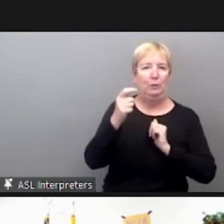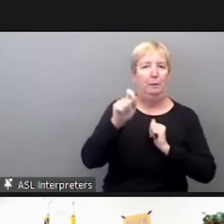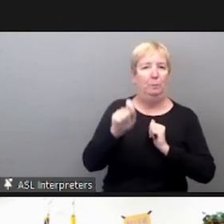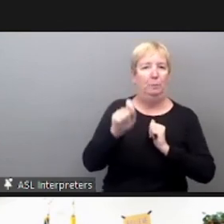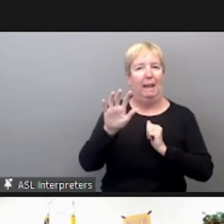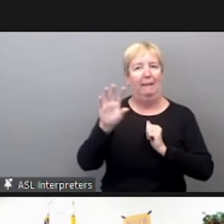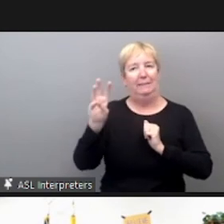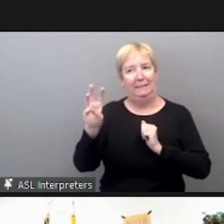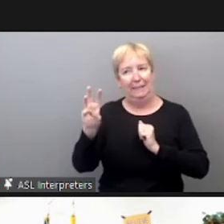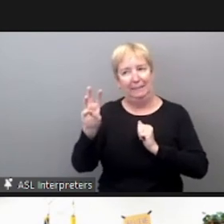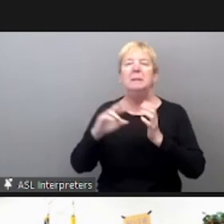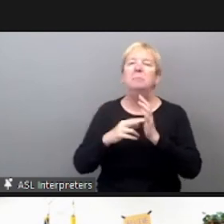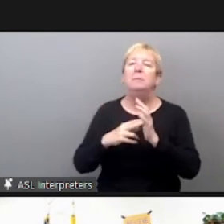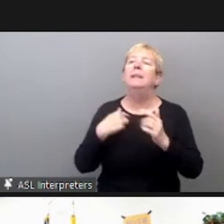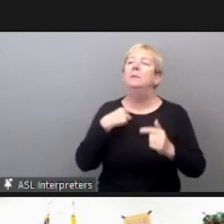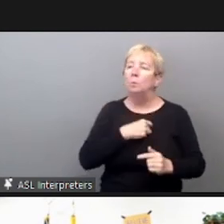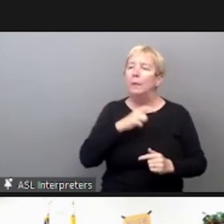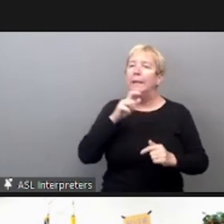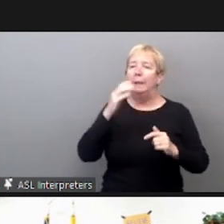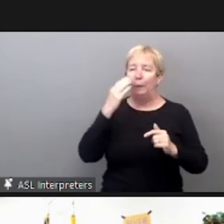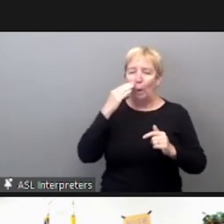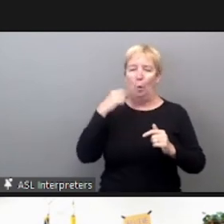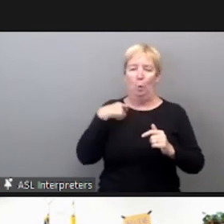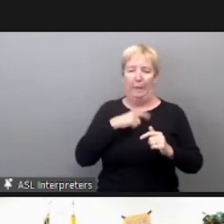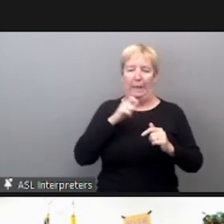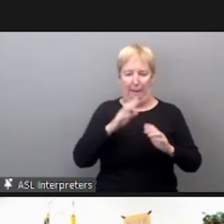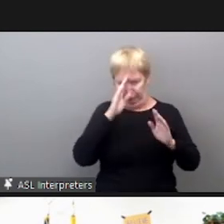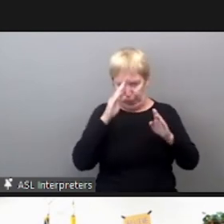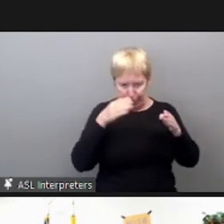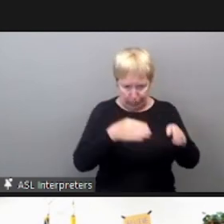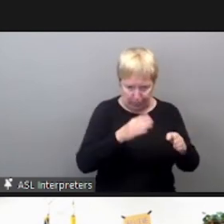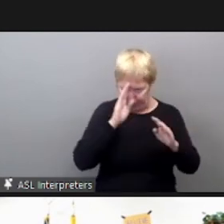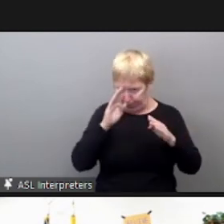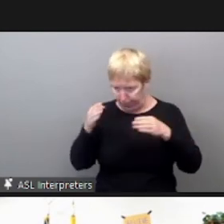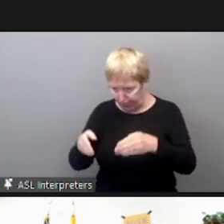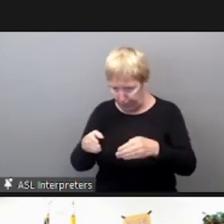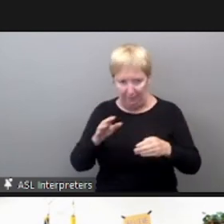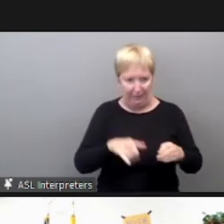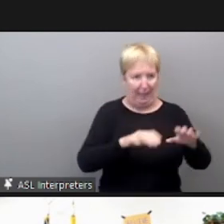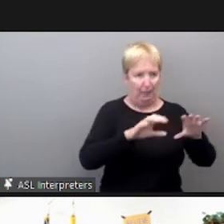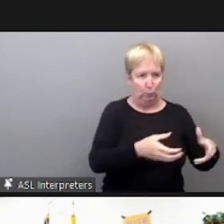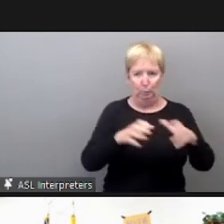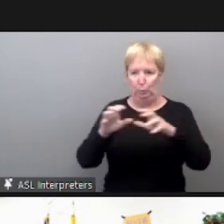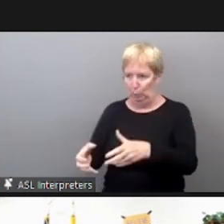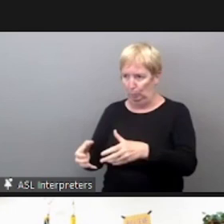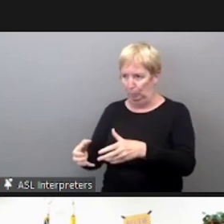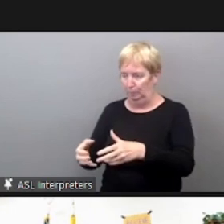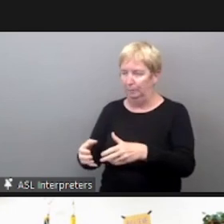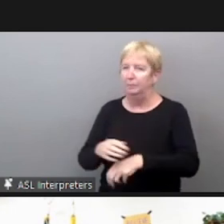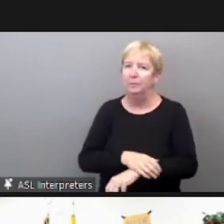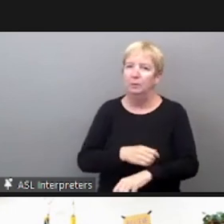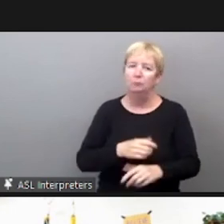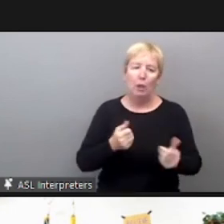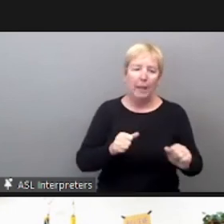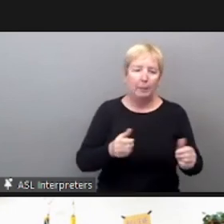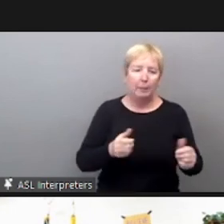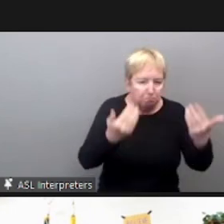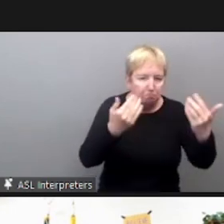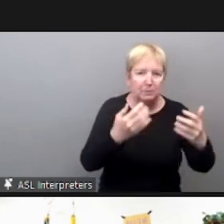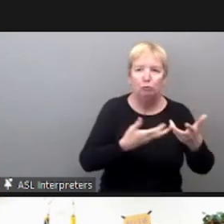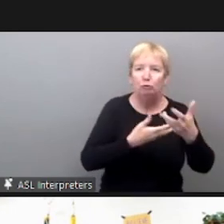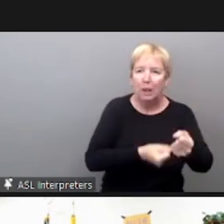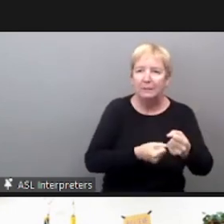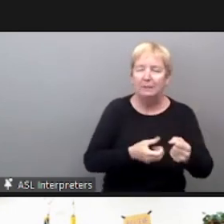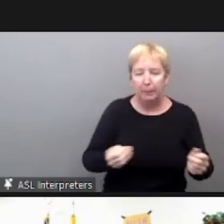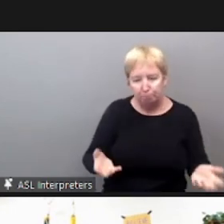So we know those are certain populations that we need to work with more in order to gain trust and get vaccinated.